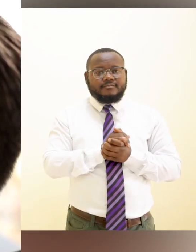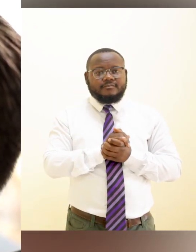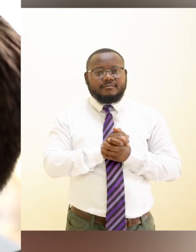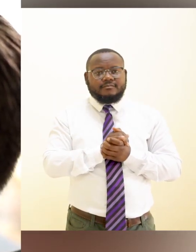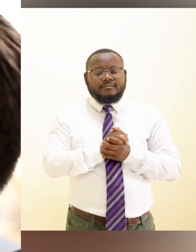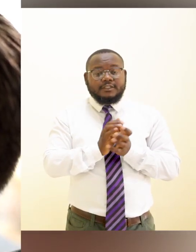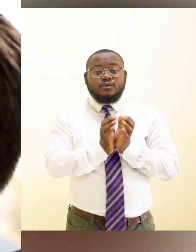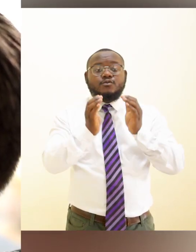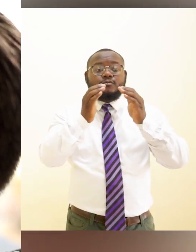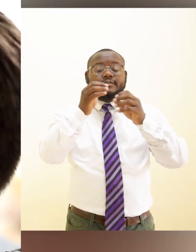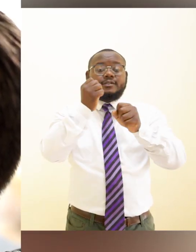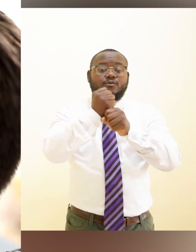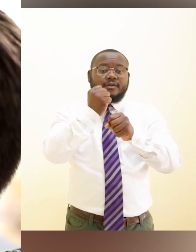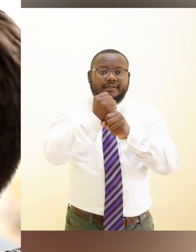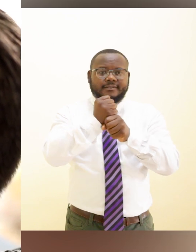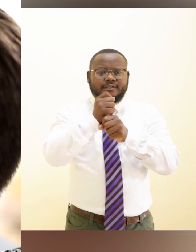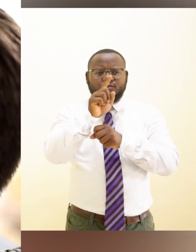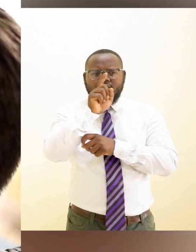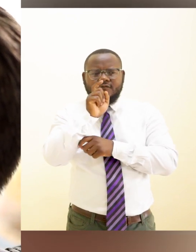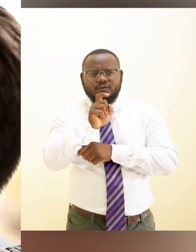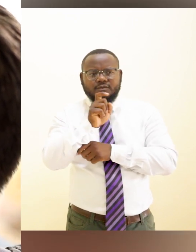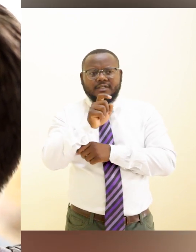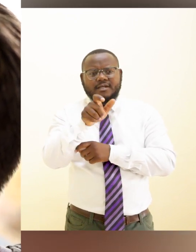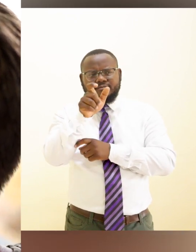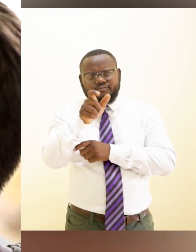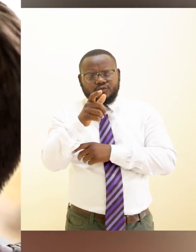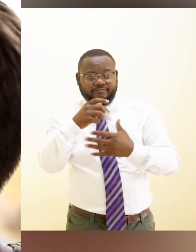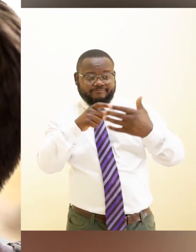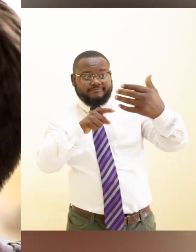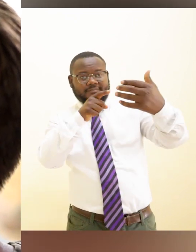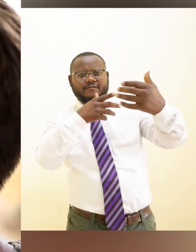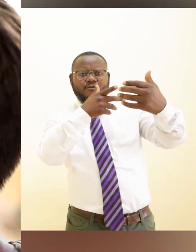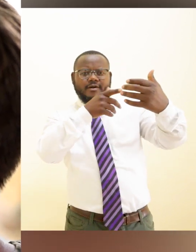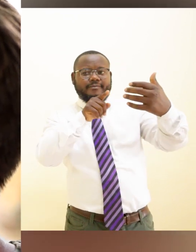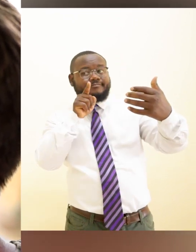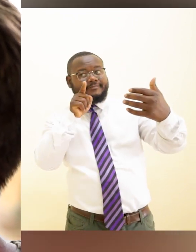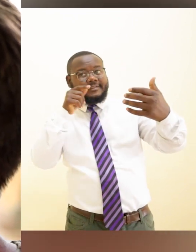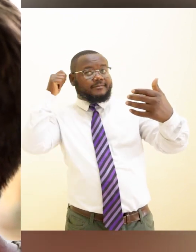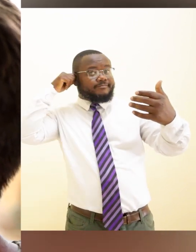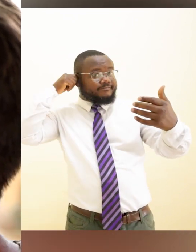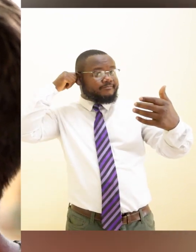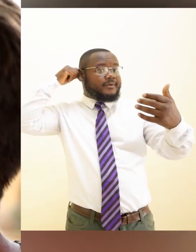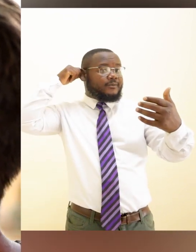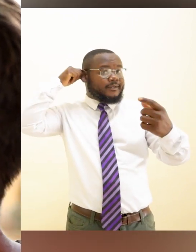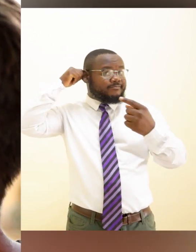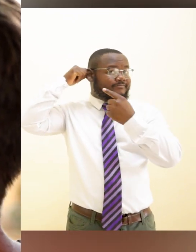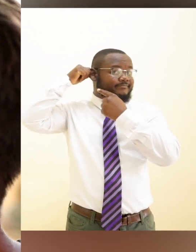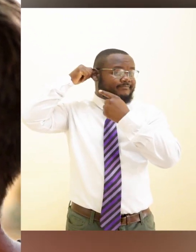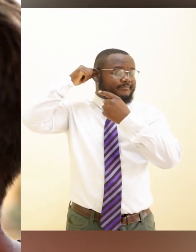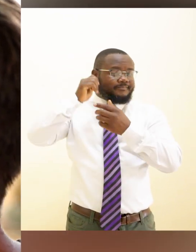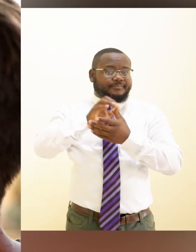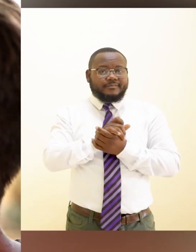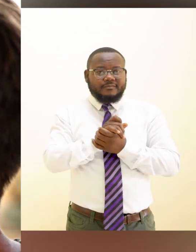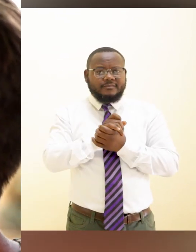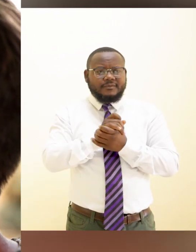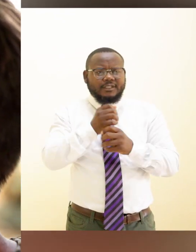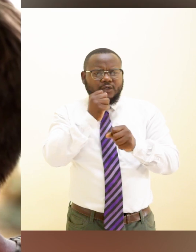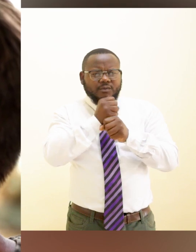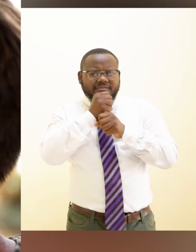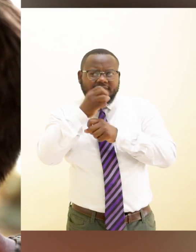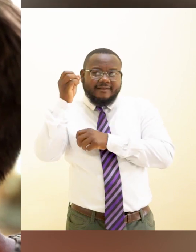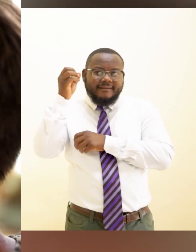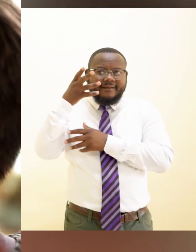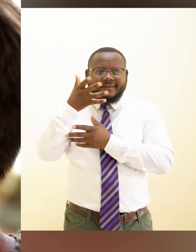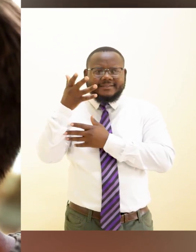Community workers can ask the patient to gently pull their tragus forward while you pull the pinna backward and upward. Use any